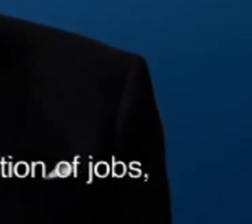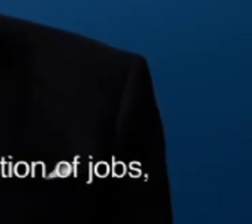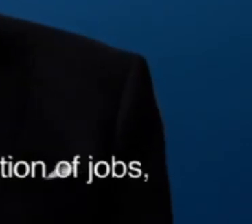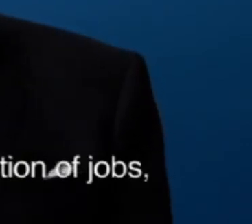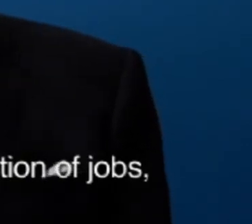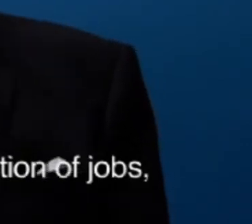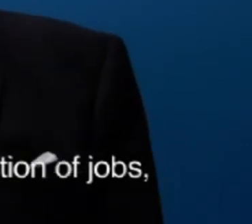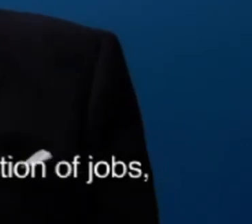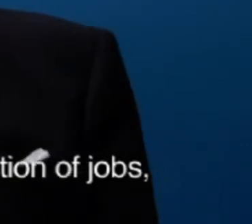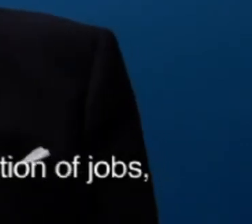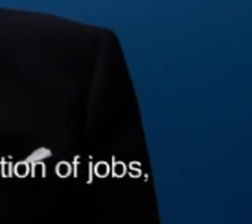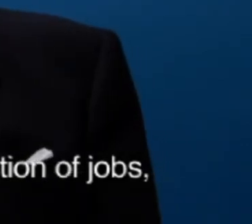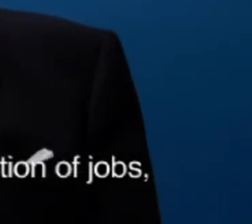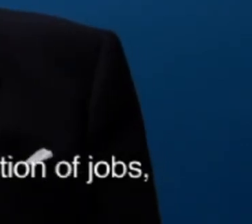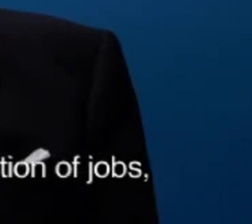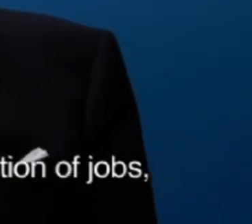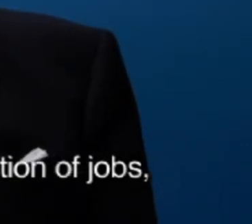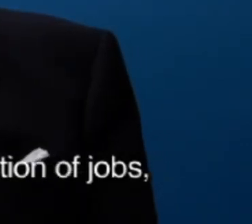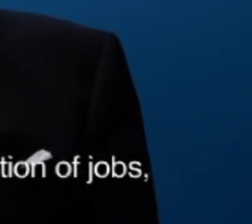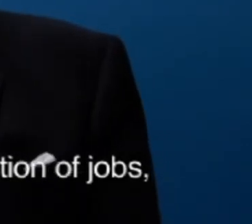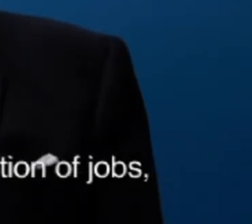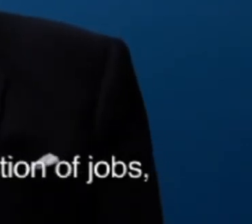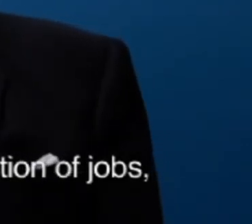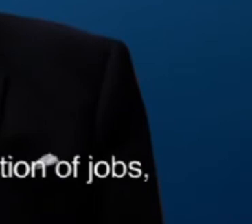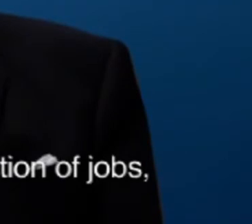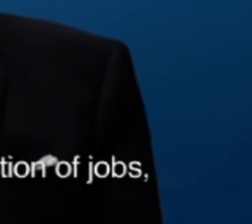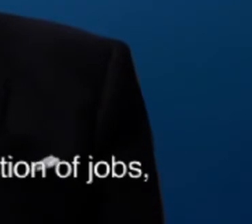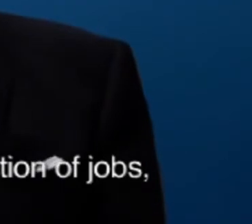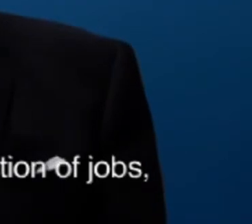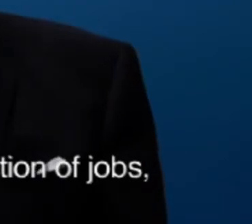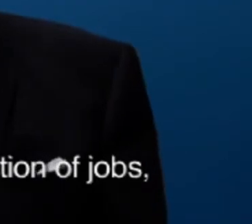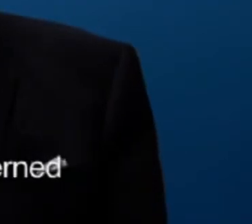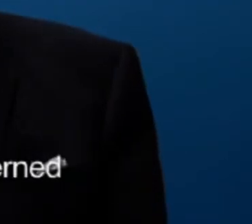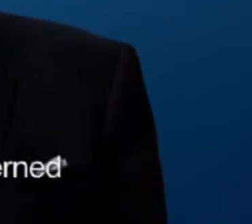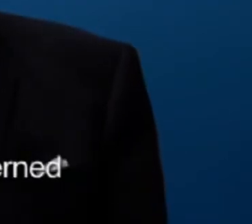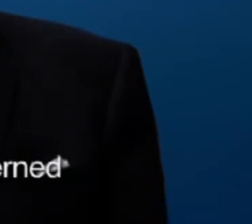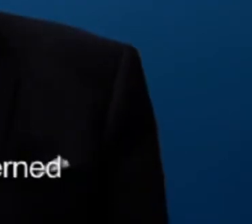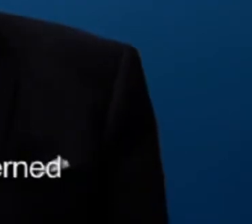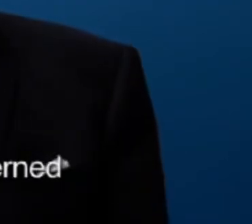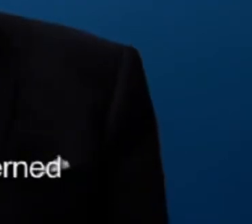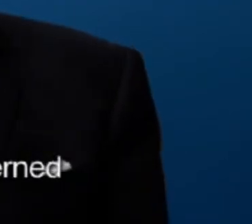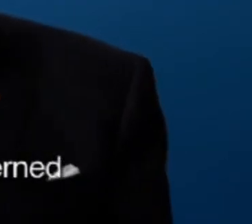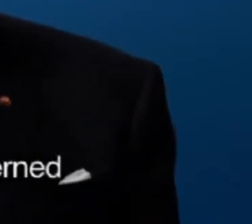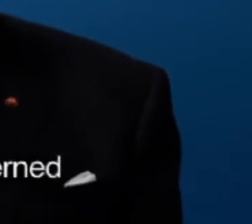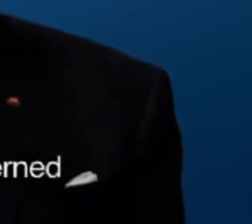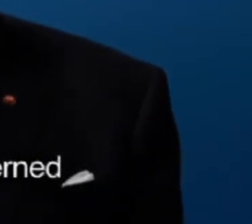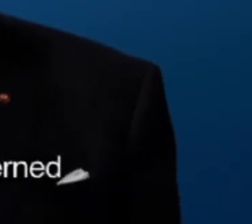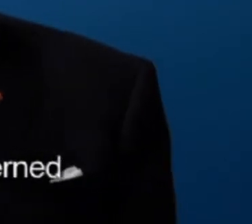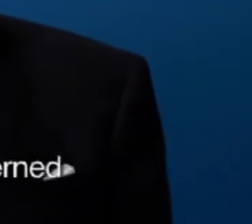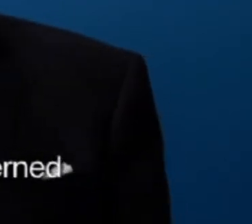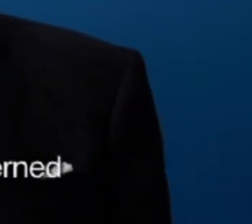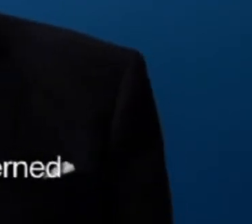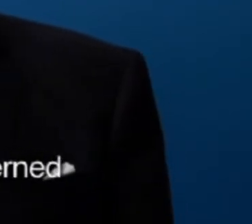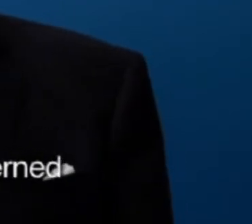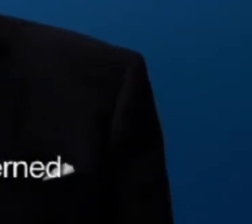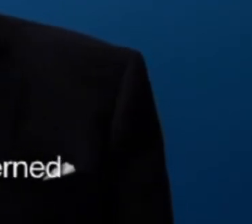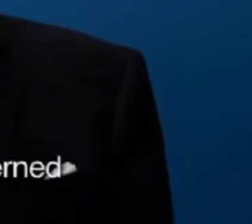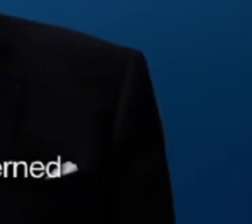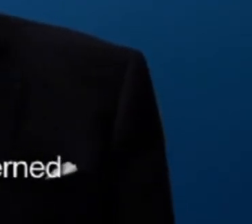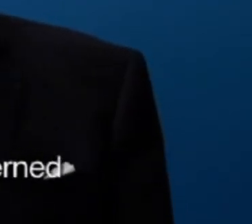healthcare, at the question of jobs. And I became particularly